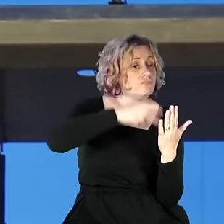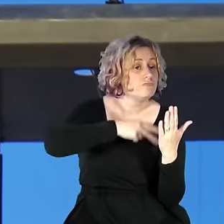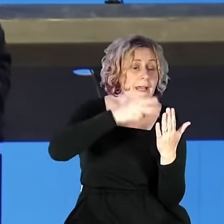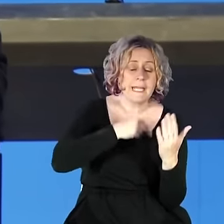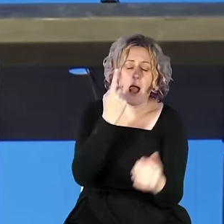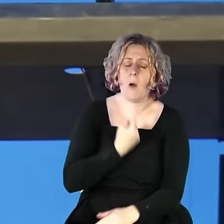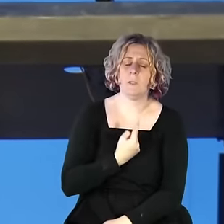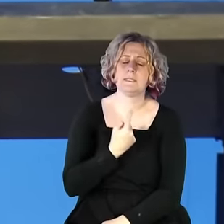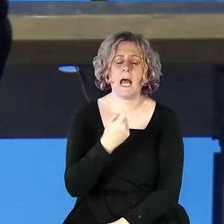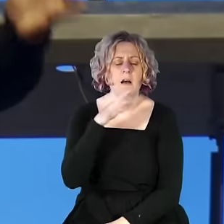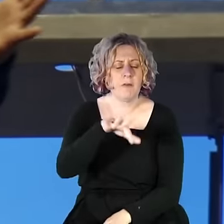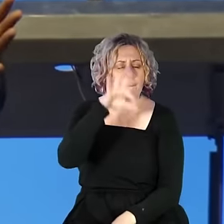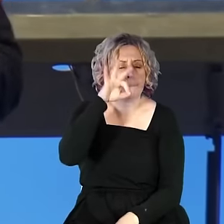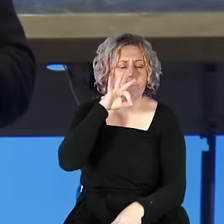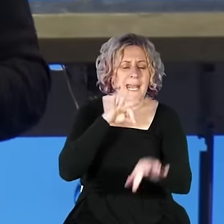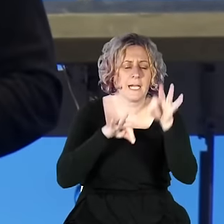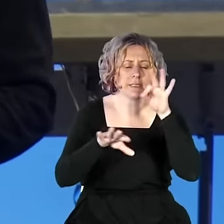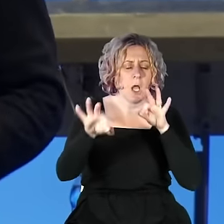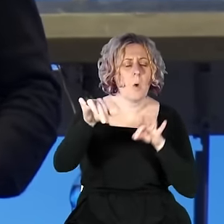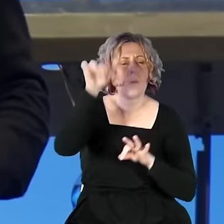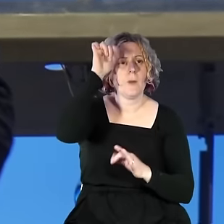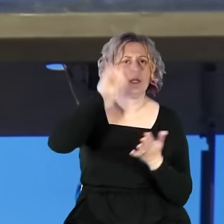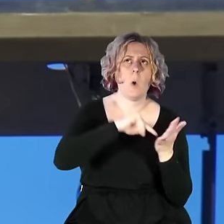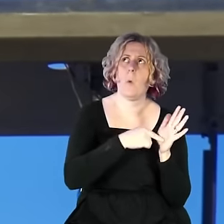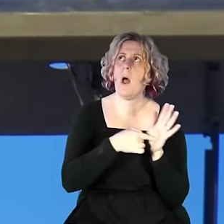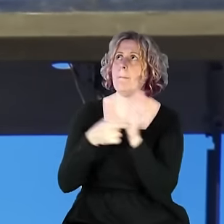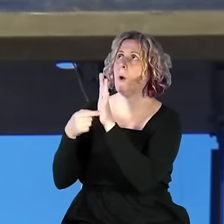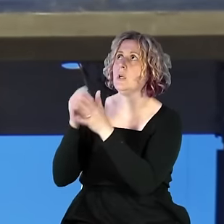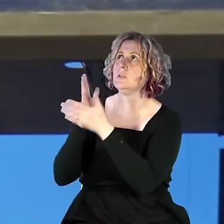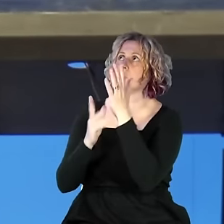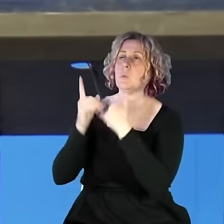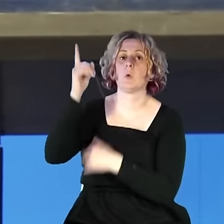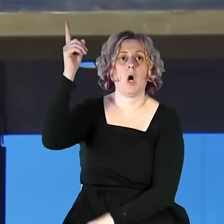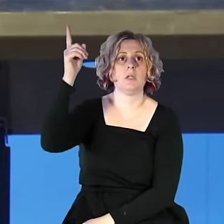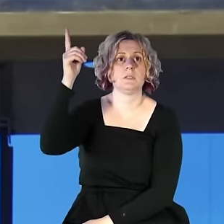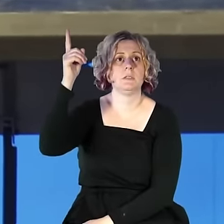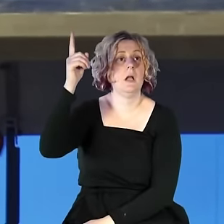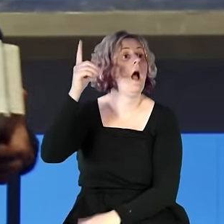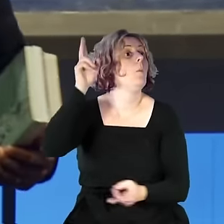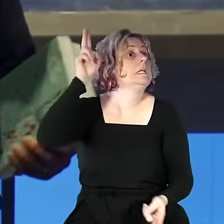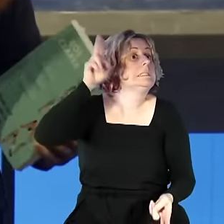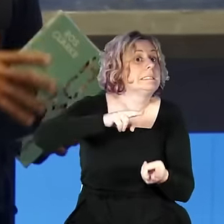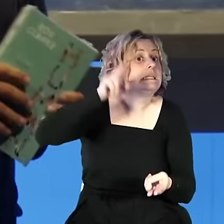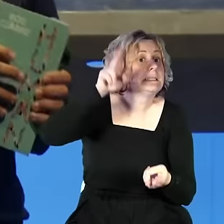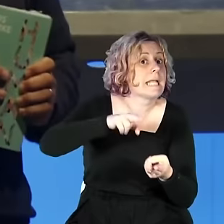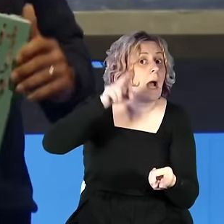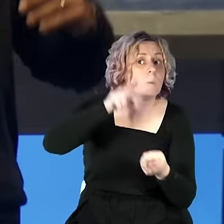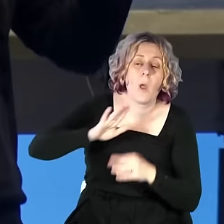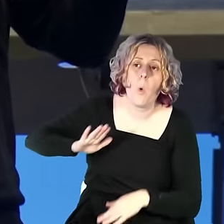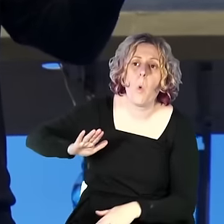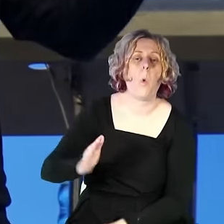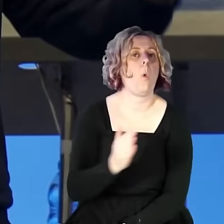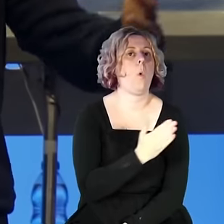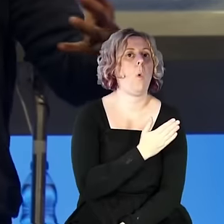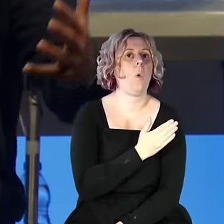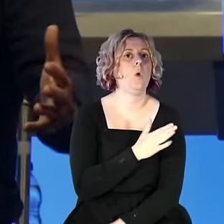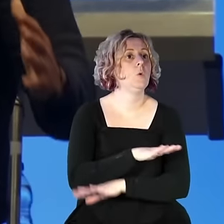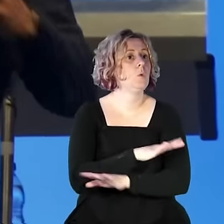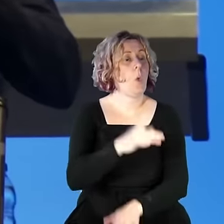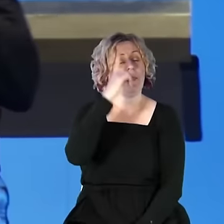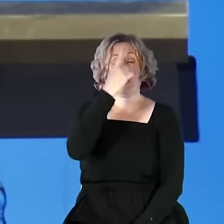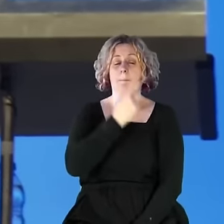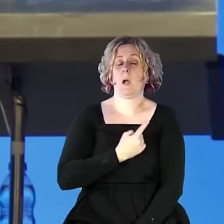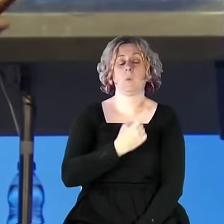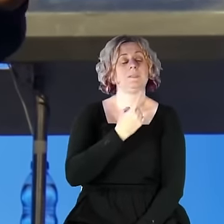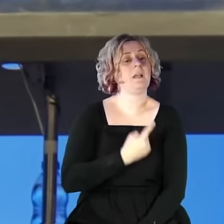it points to Jesus. We know it holds the Bible. And then we discount everything so that more copies can go out. So don't just think about yourself,